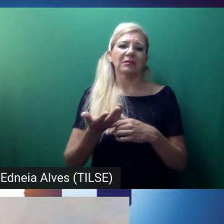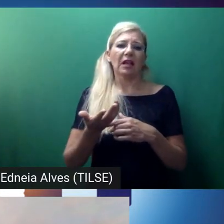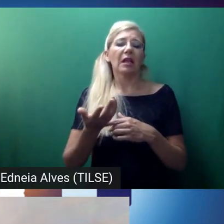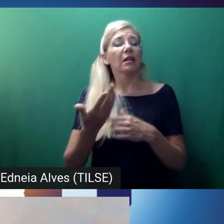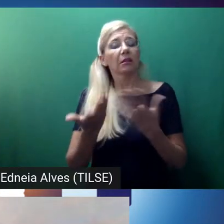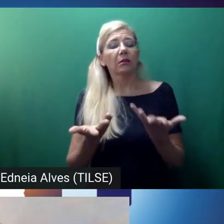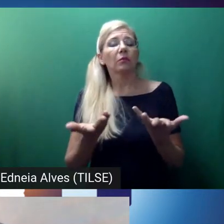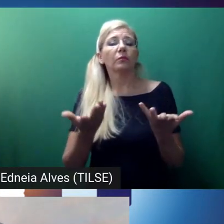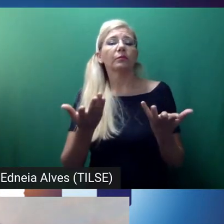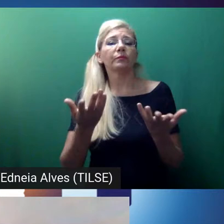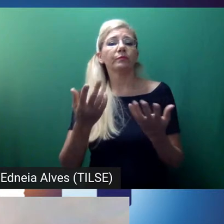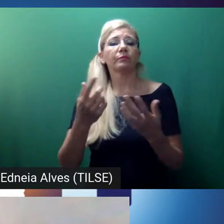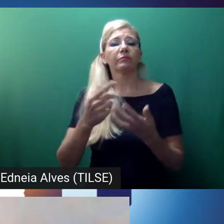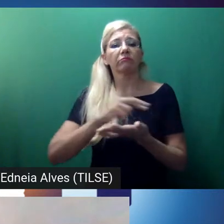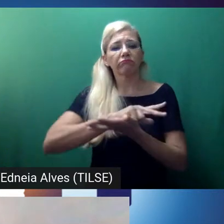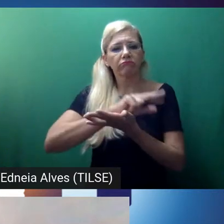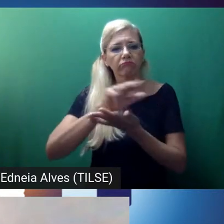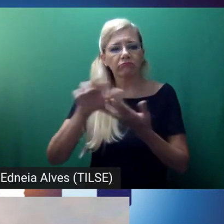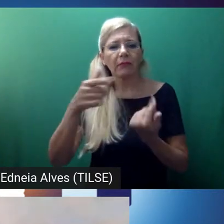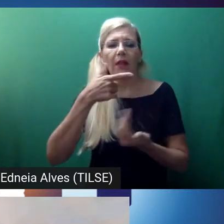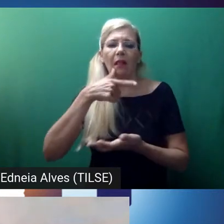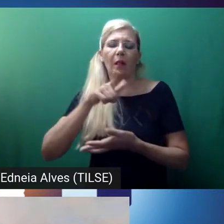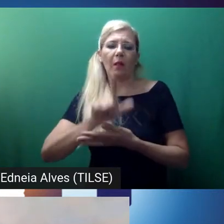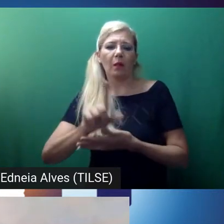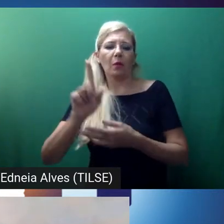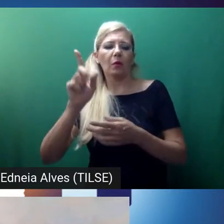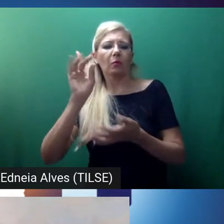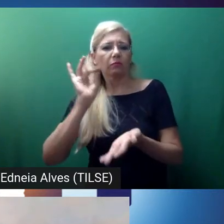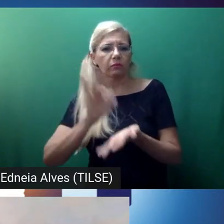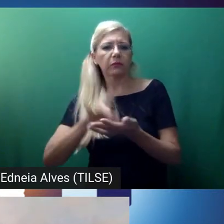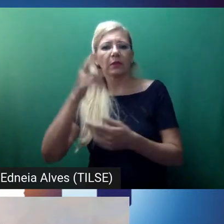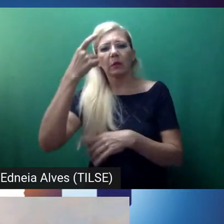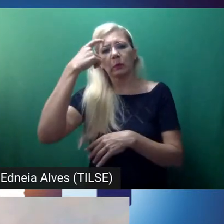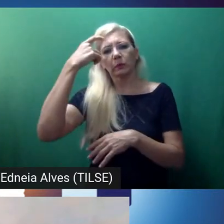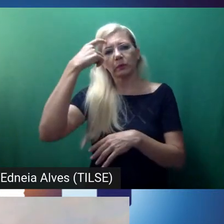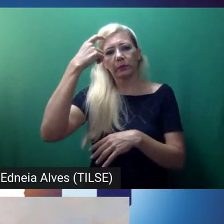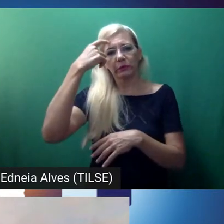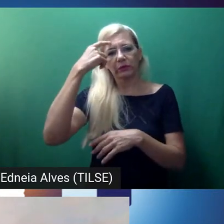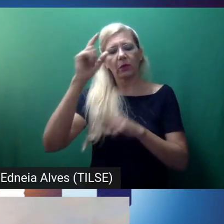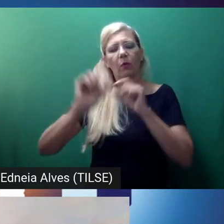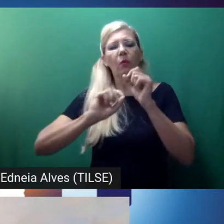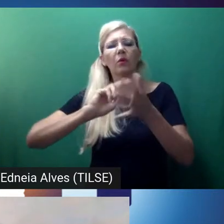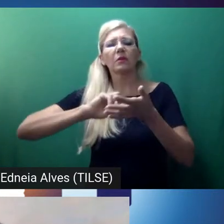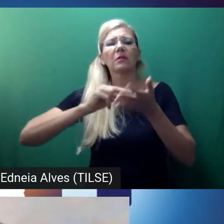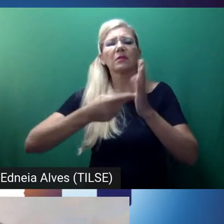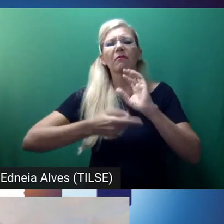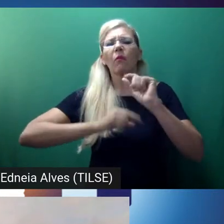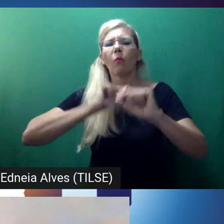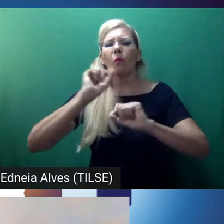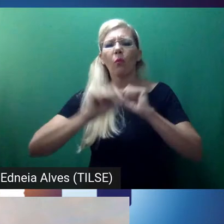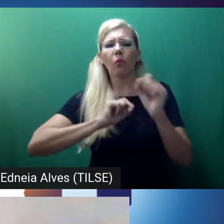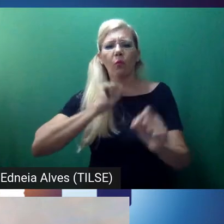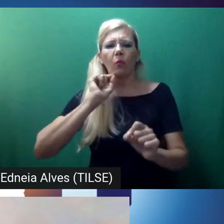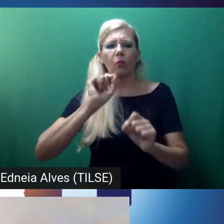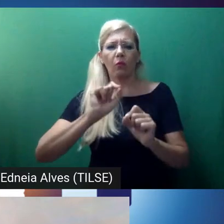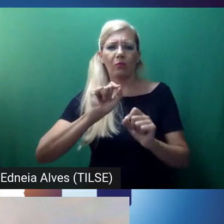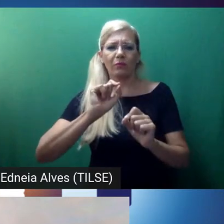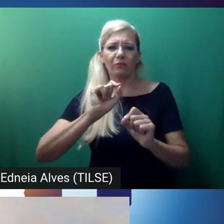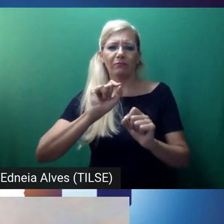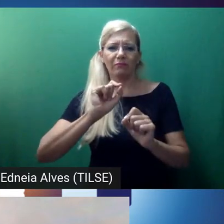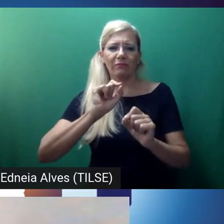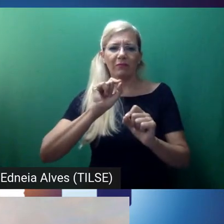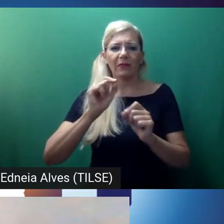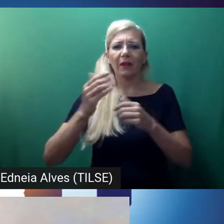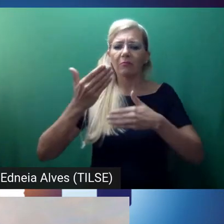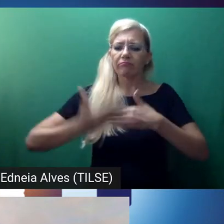plurilingual, right? It's really thinking about, okay, what does that mean? That really meant, this process